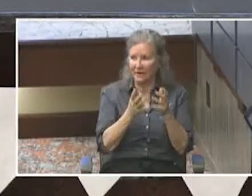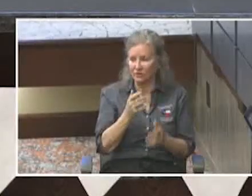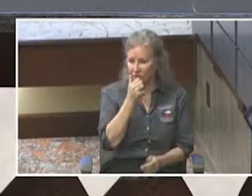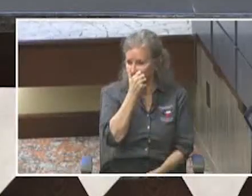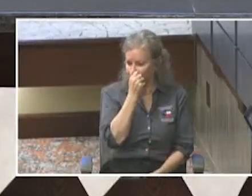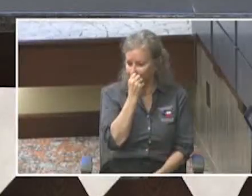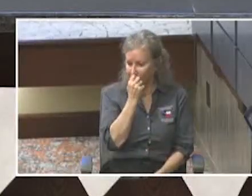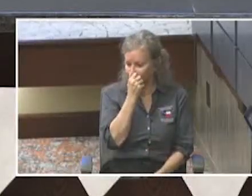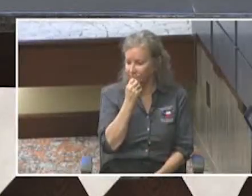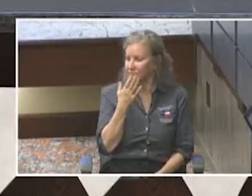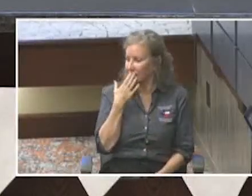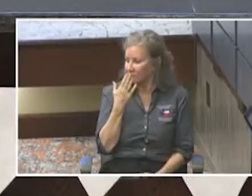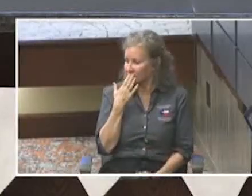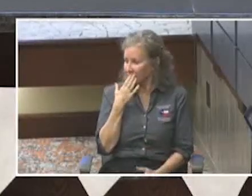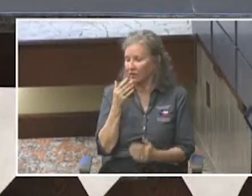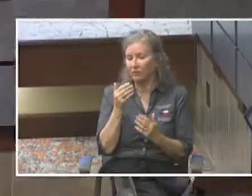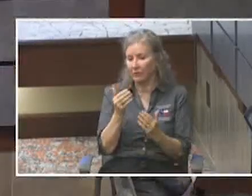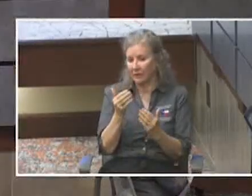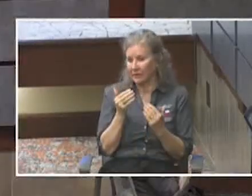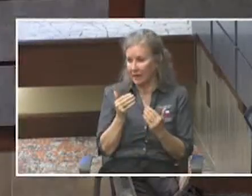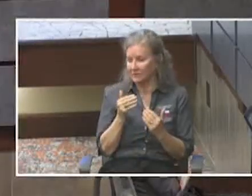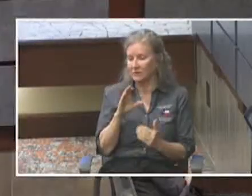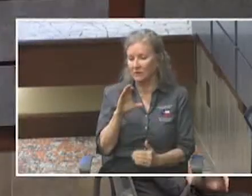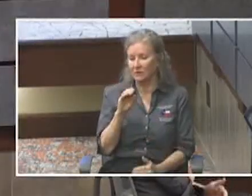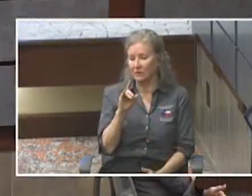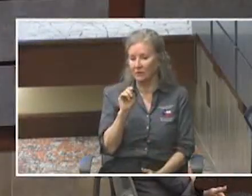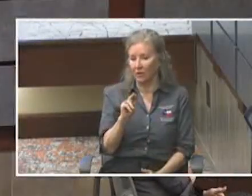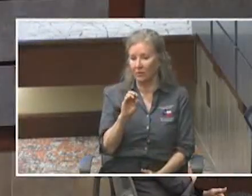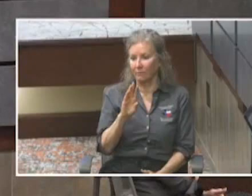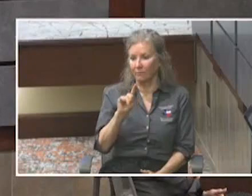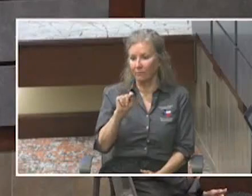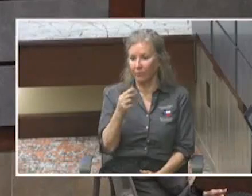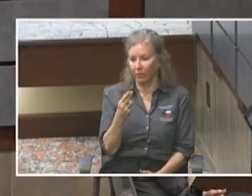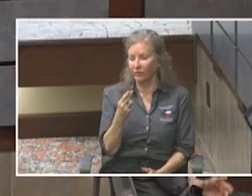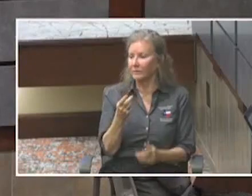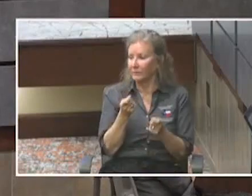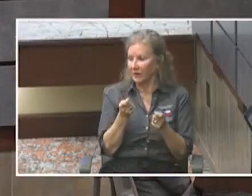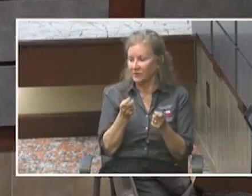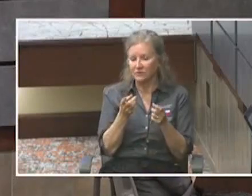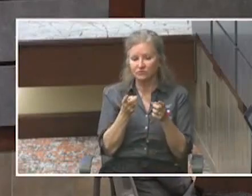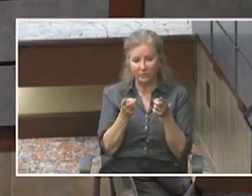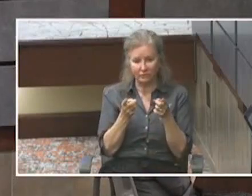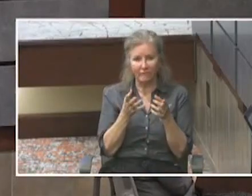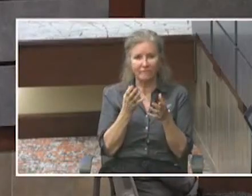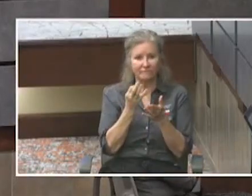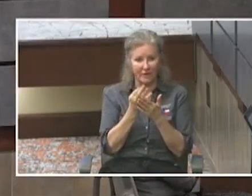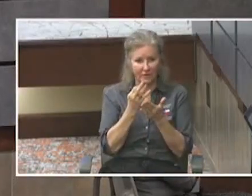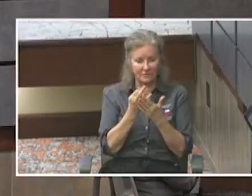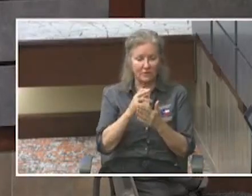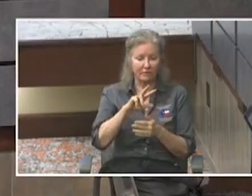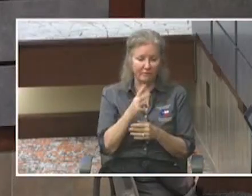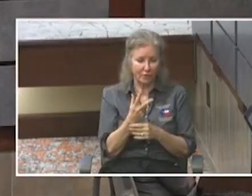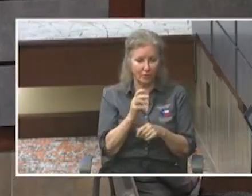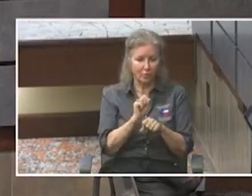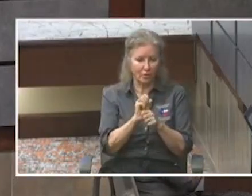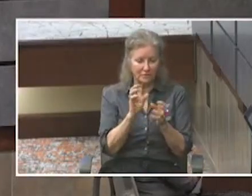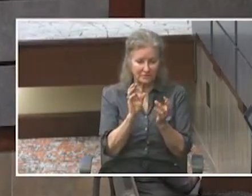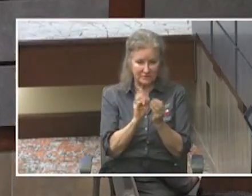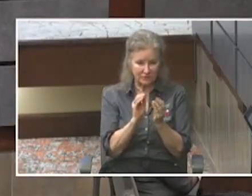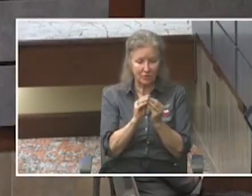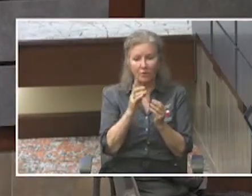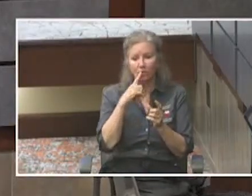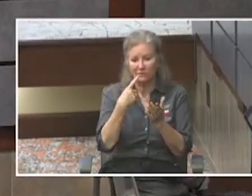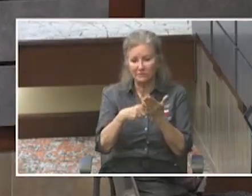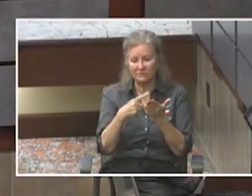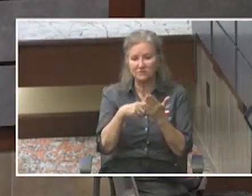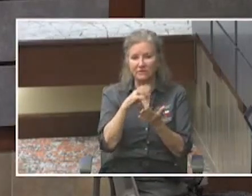Thank you, Mayor and Council. Next, we'll have Colin Booth, Managing Director of Finance, for our third work session presentation on item 090. This presentation will cover the fiscal